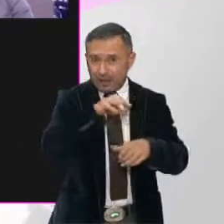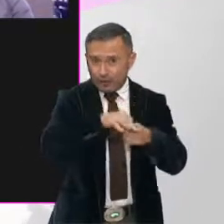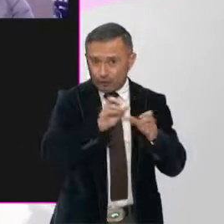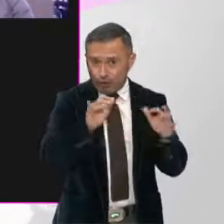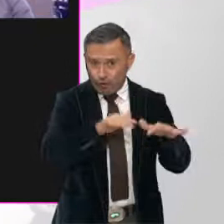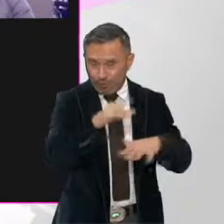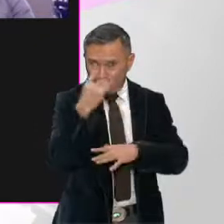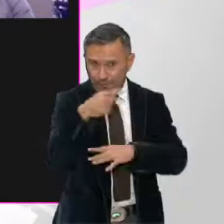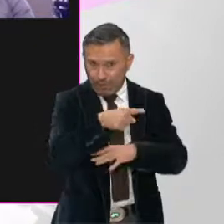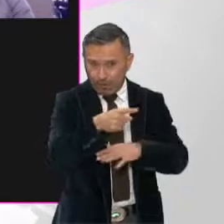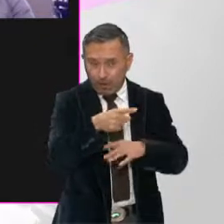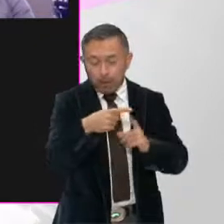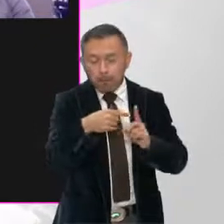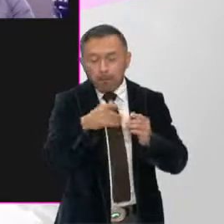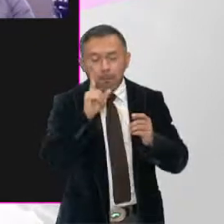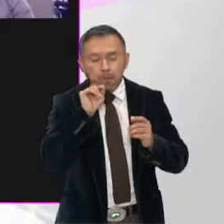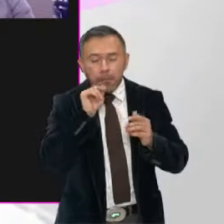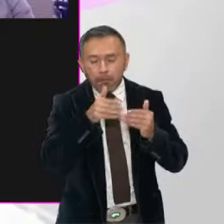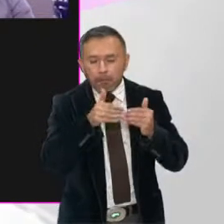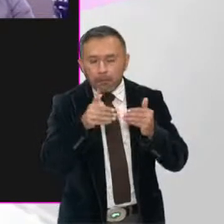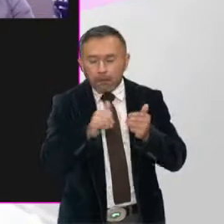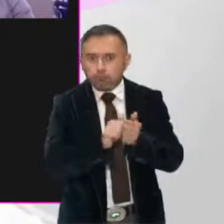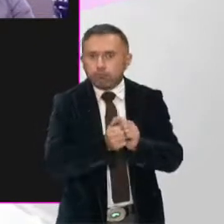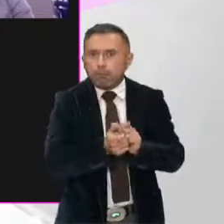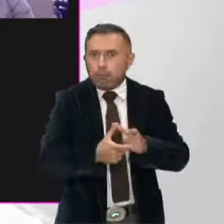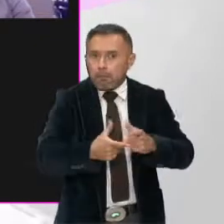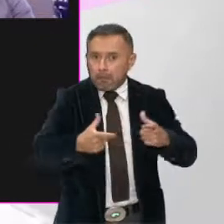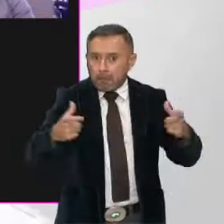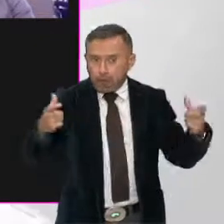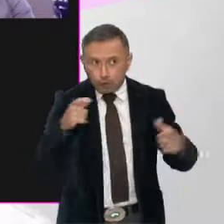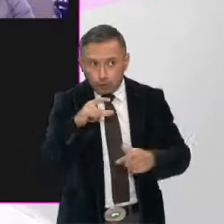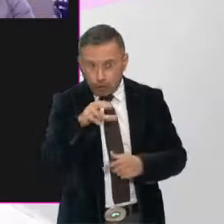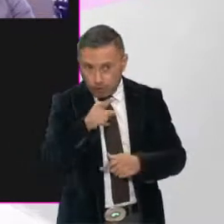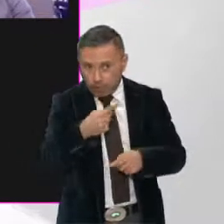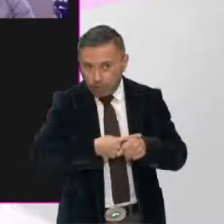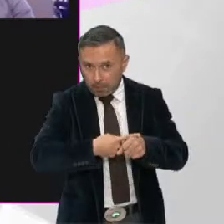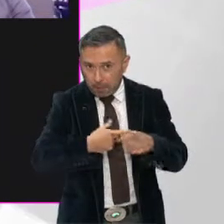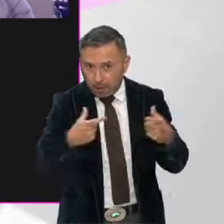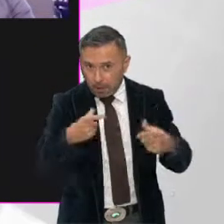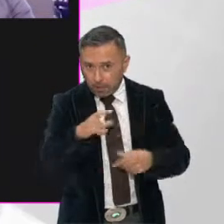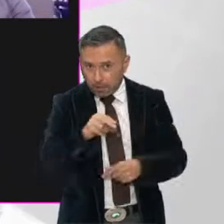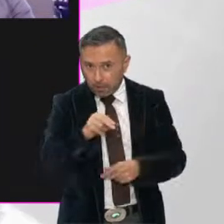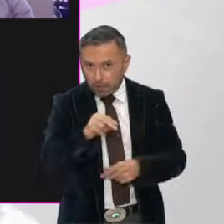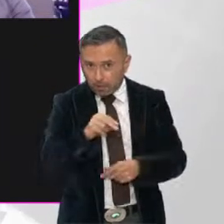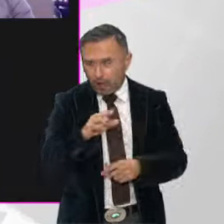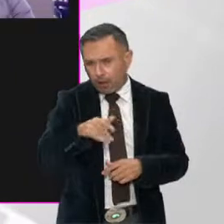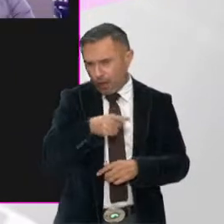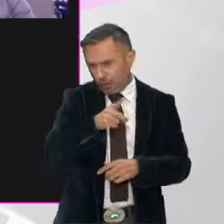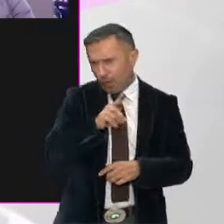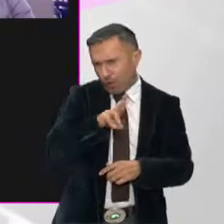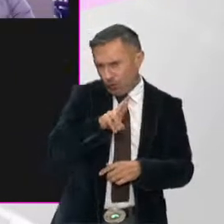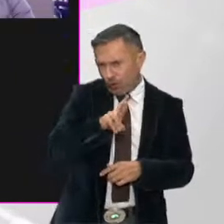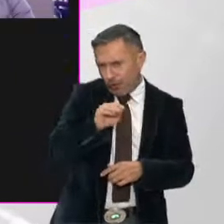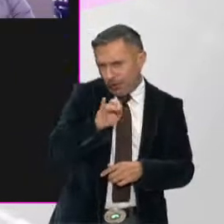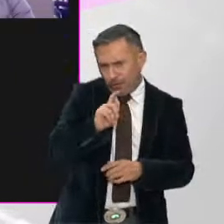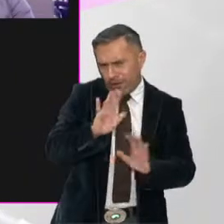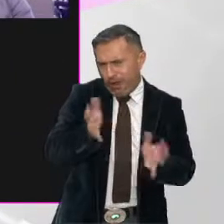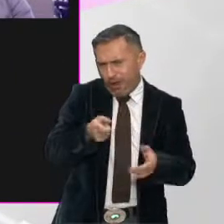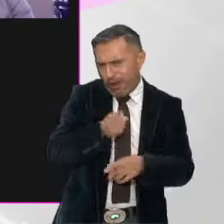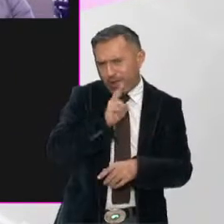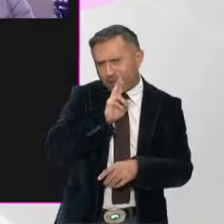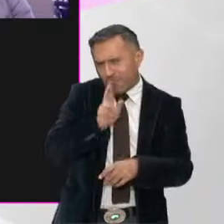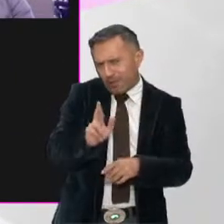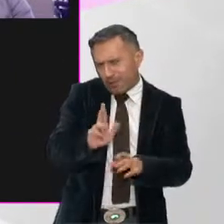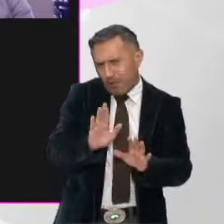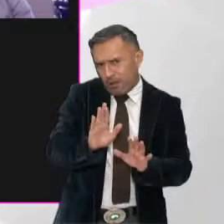people infected, the people infected with COVID have increased in numbers? Well, Dr.